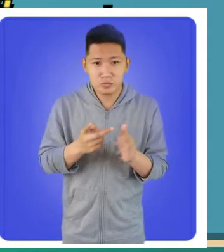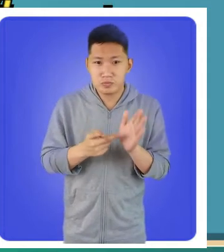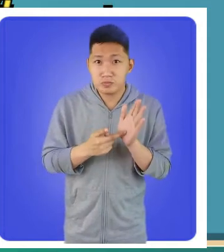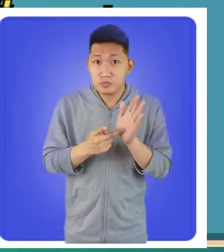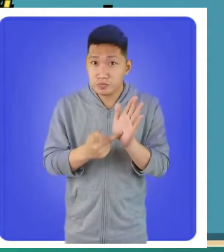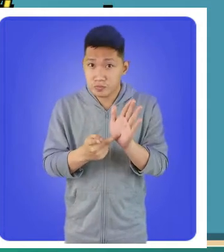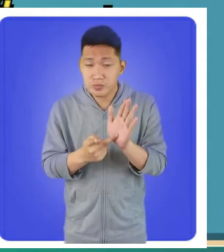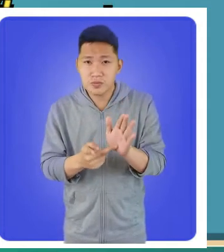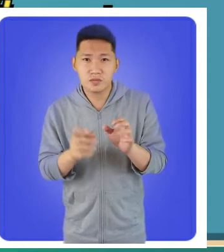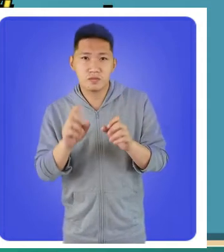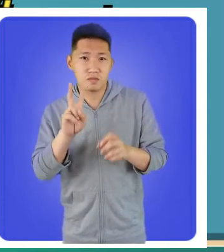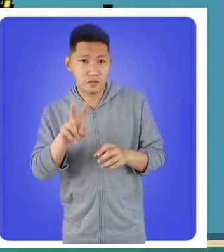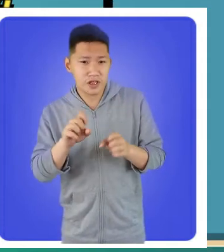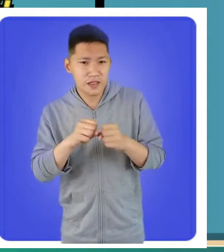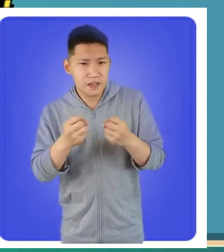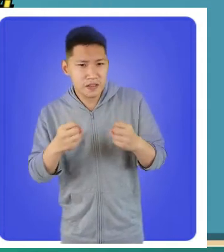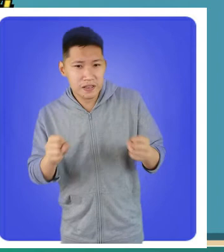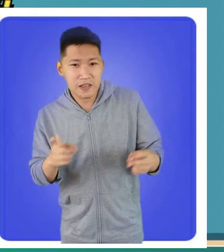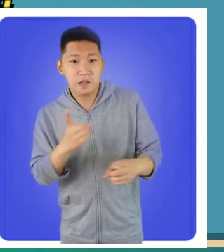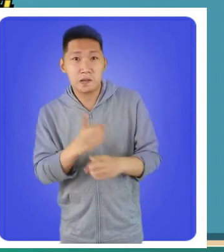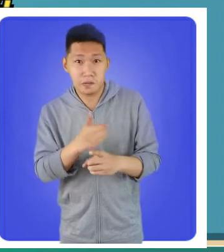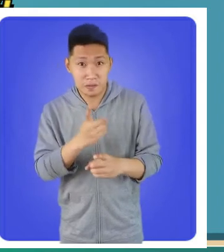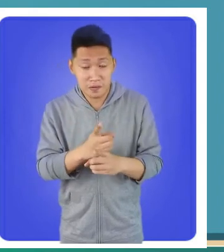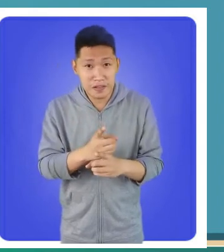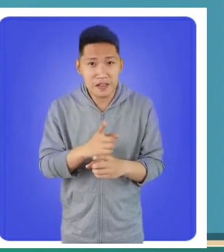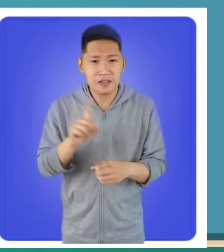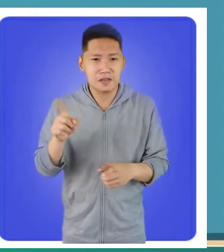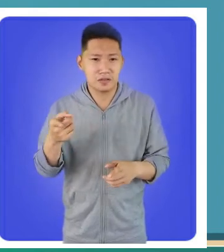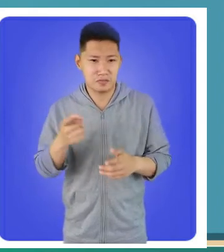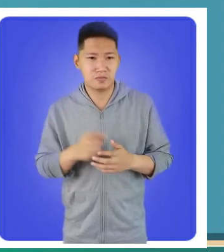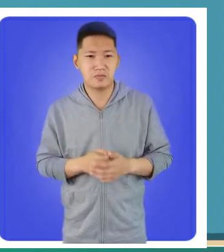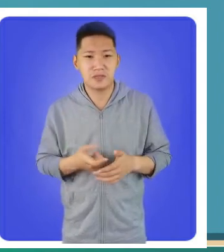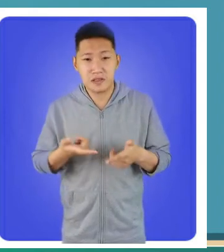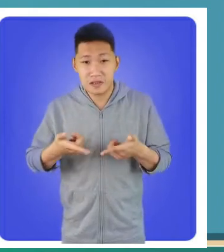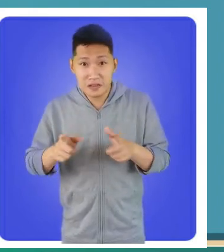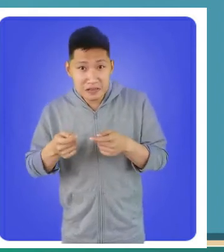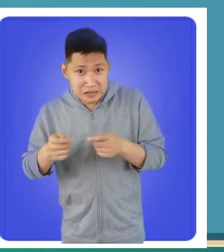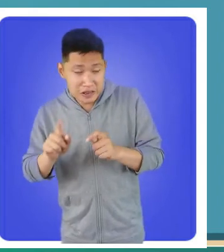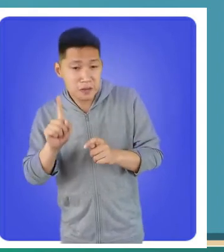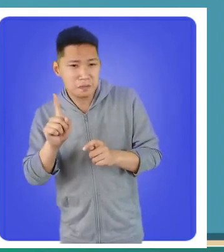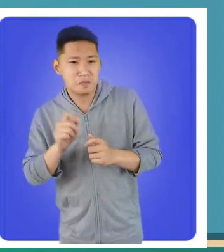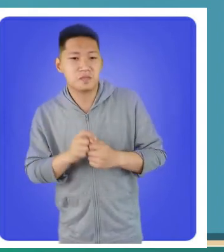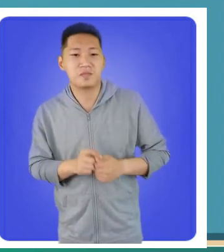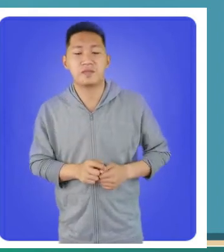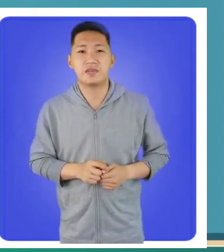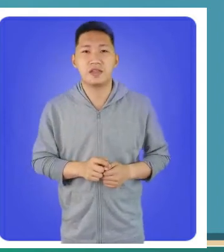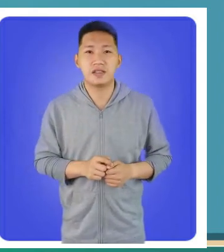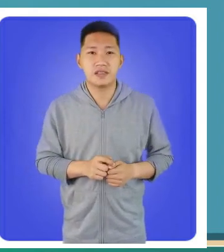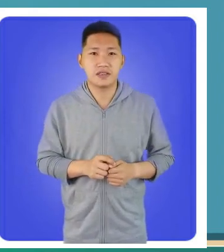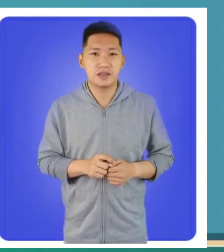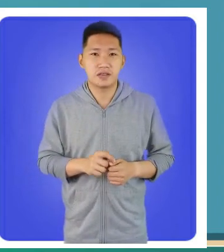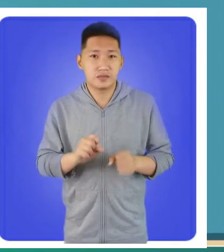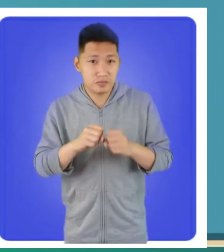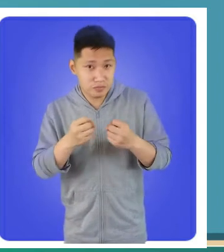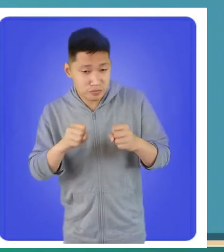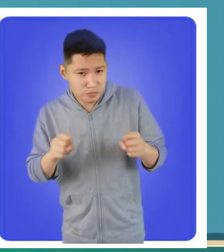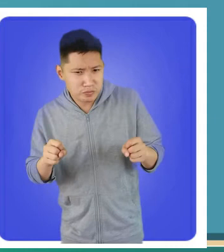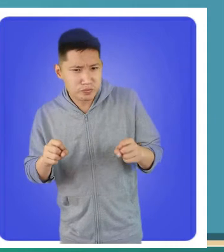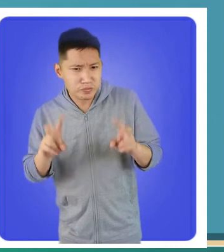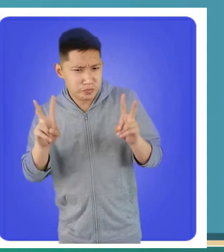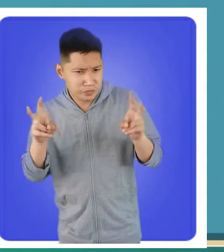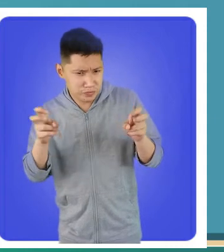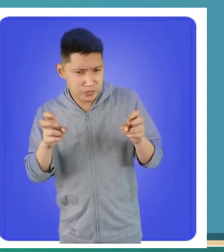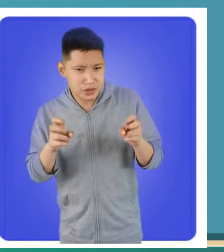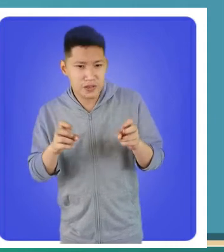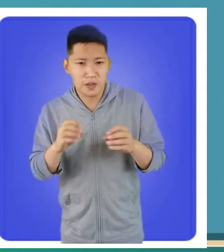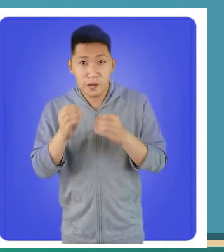sentences that are correctly punctuated. Let us try this one. The sentence denotes that the